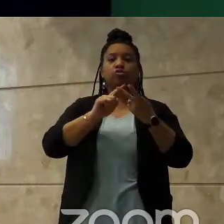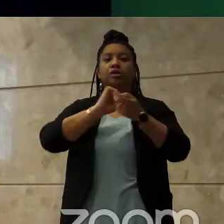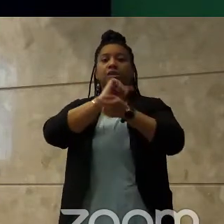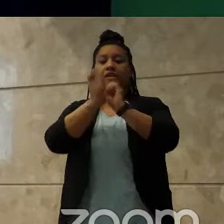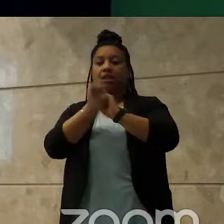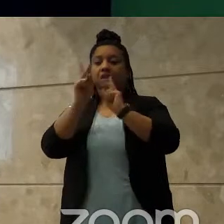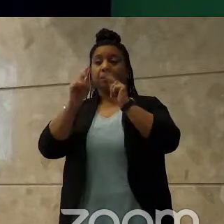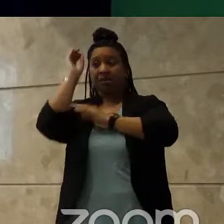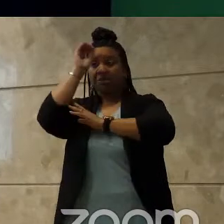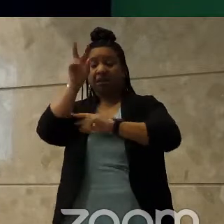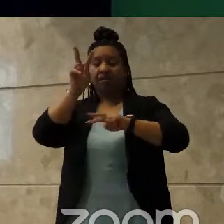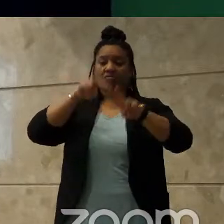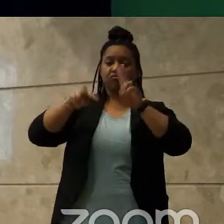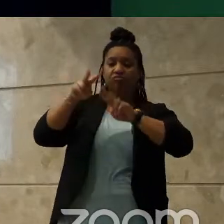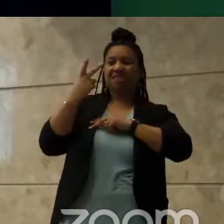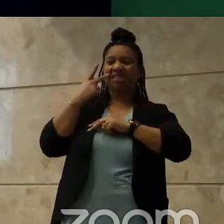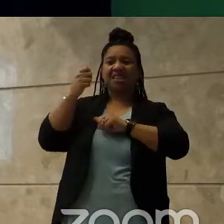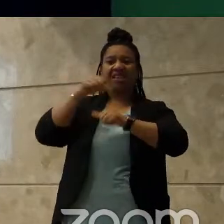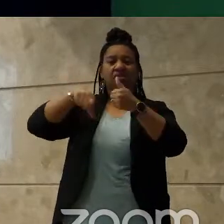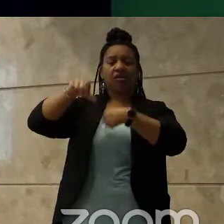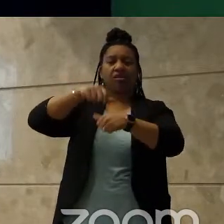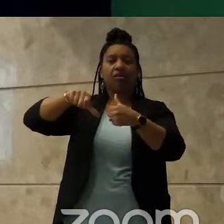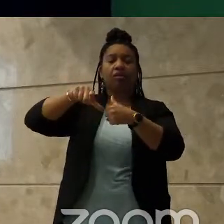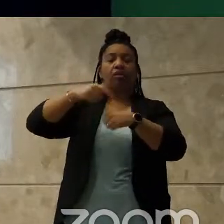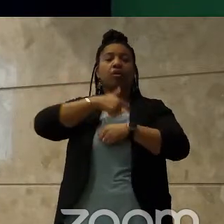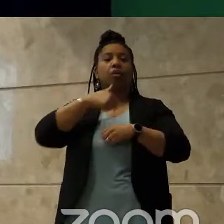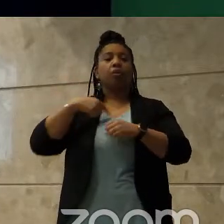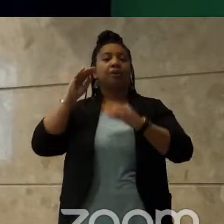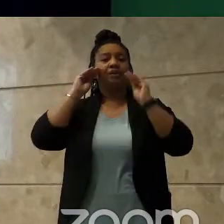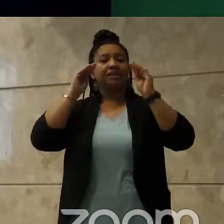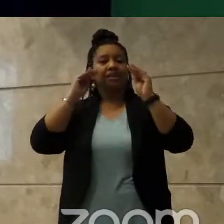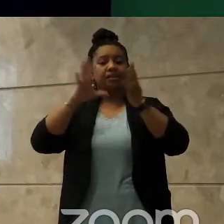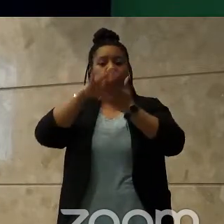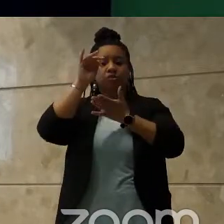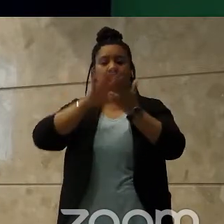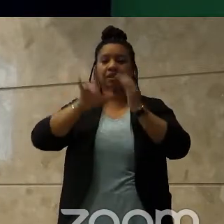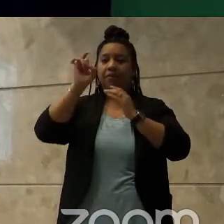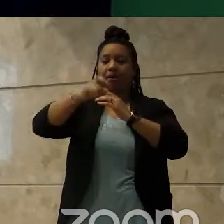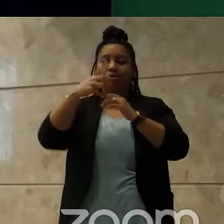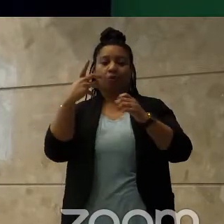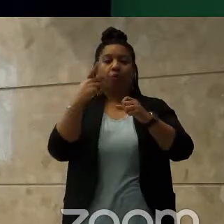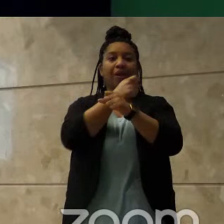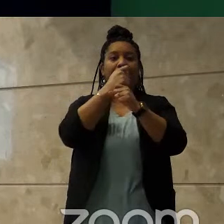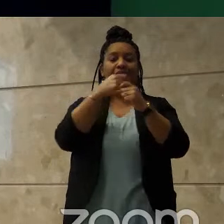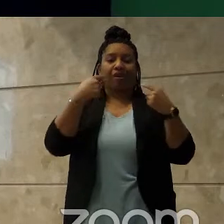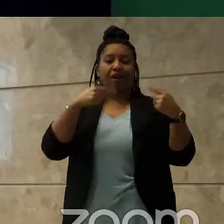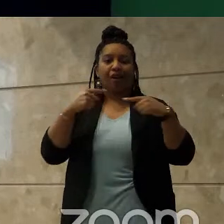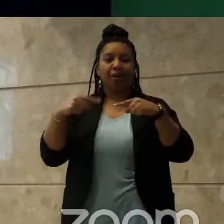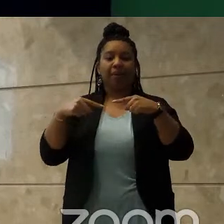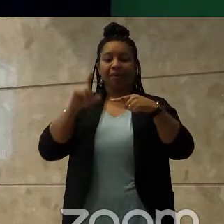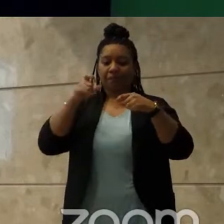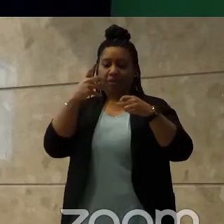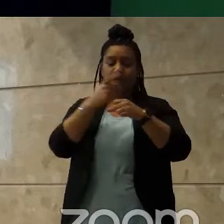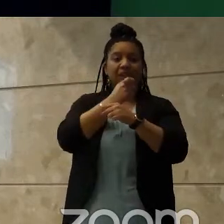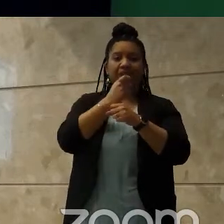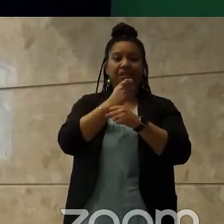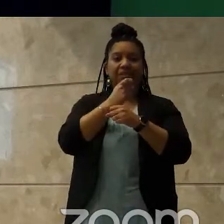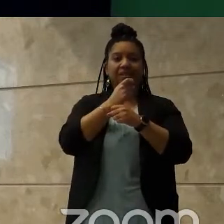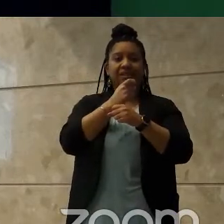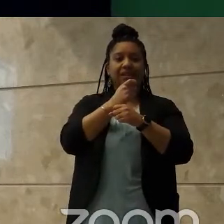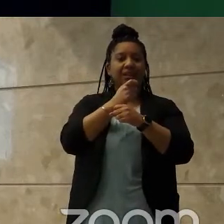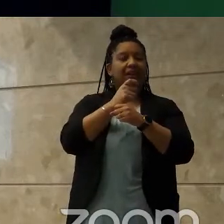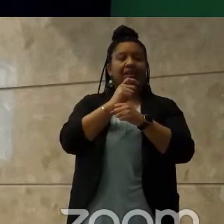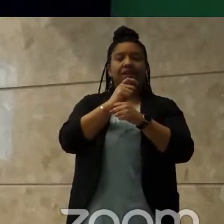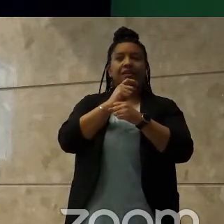other? We teach students that they must win the argument, much more so than to